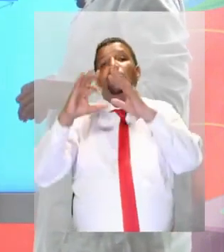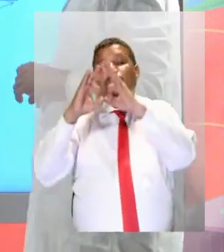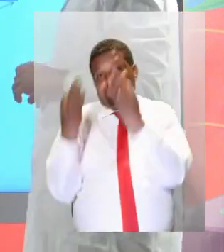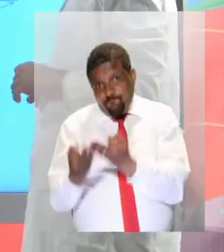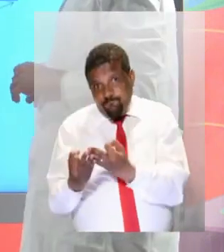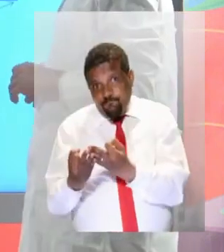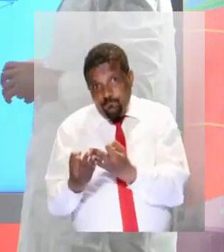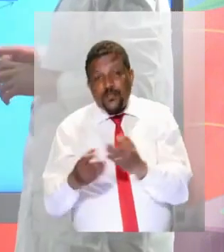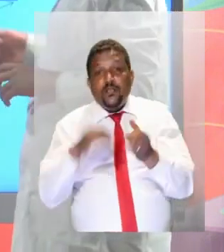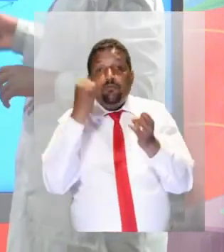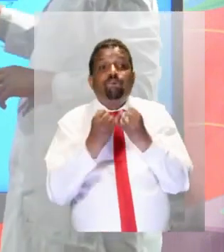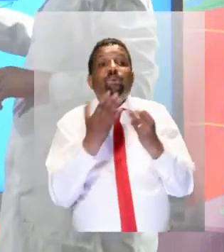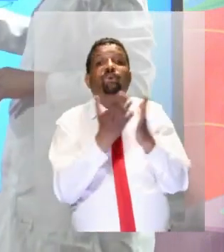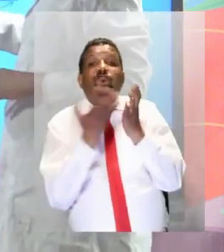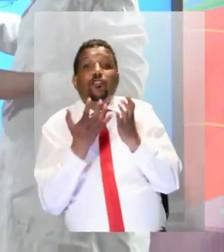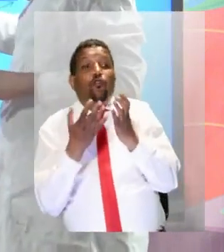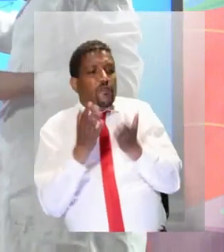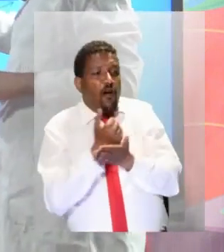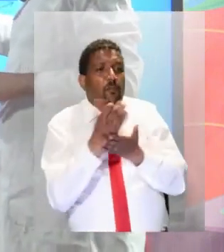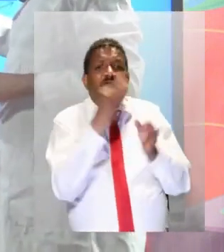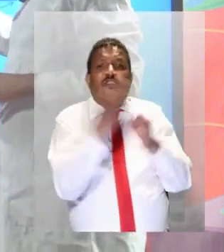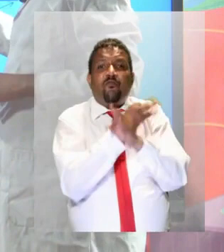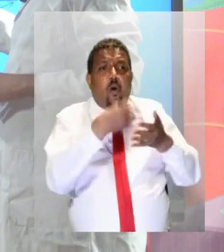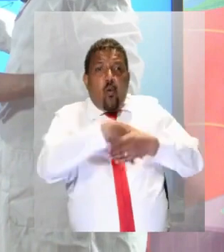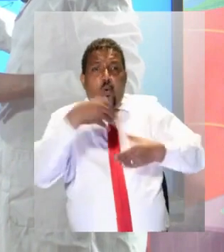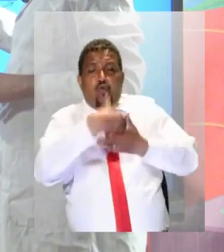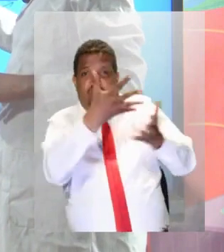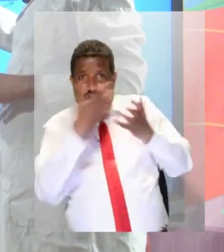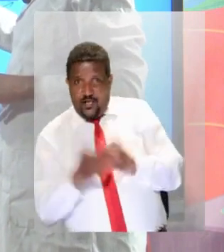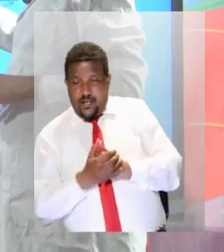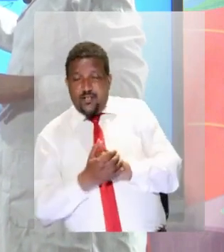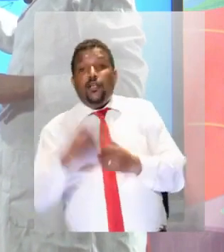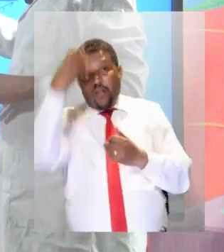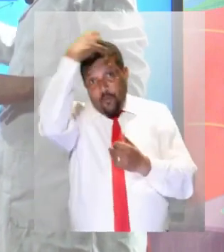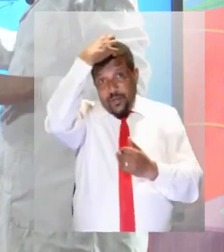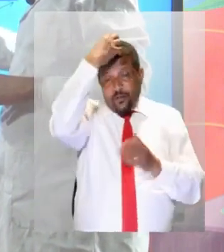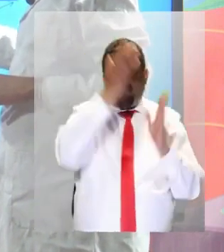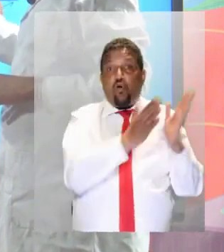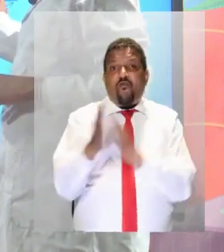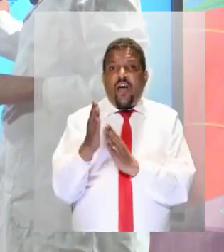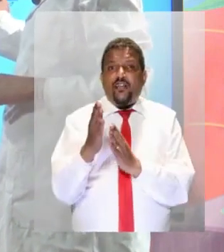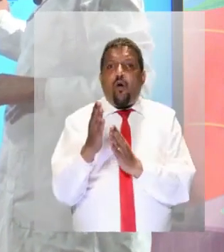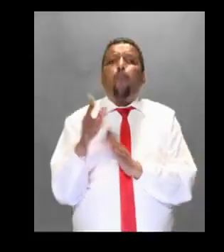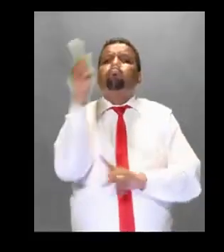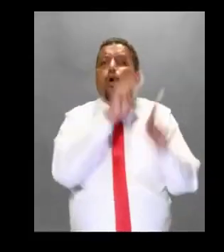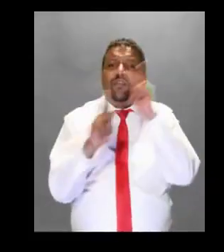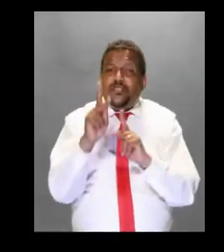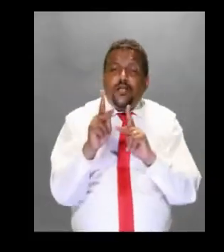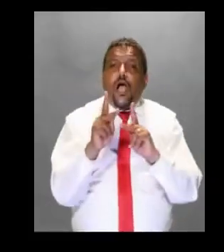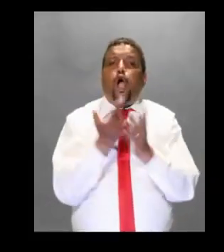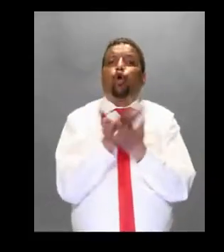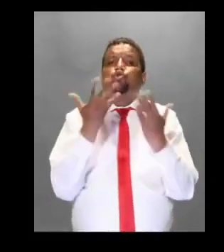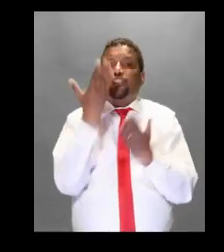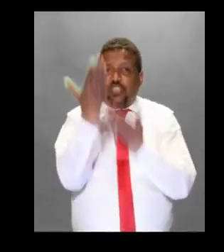product market. Government provide public goods and services for households,